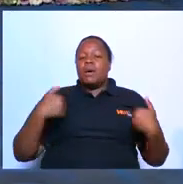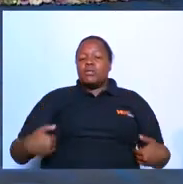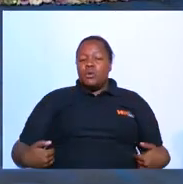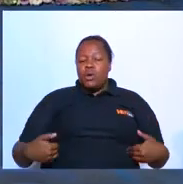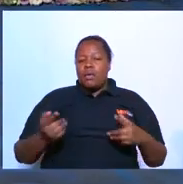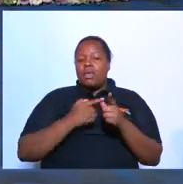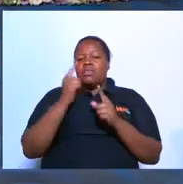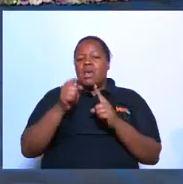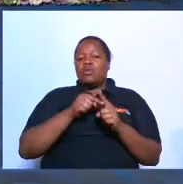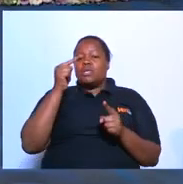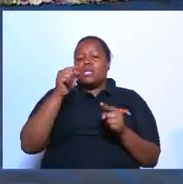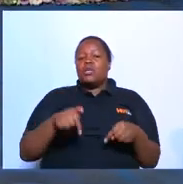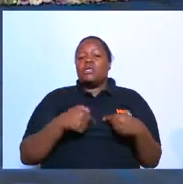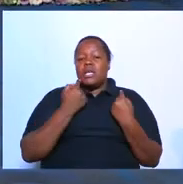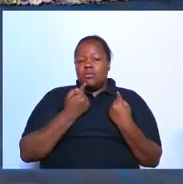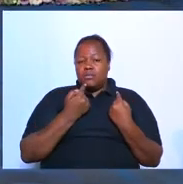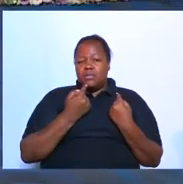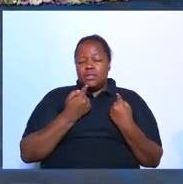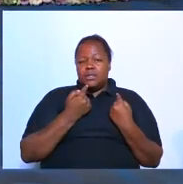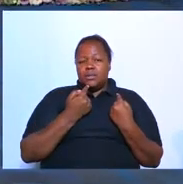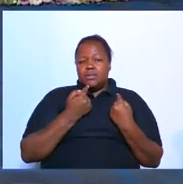you will kill yourself